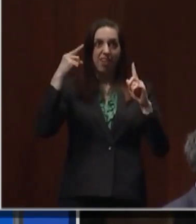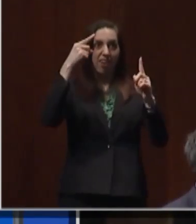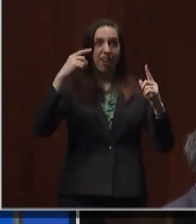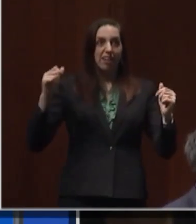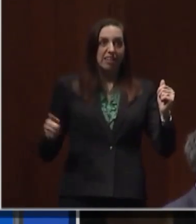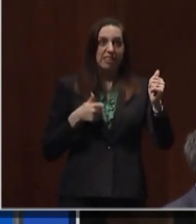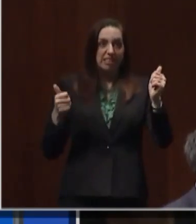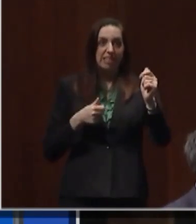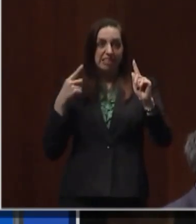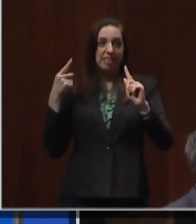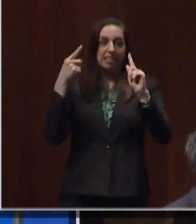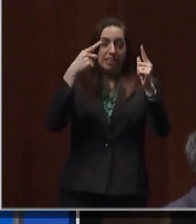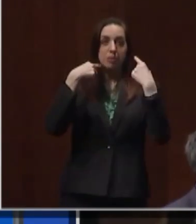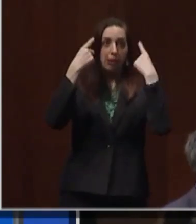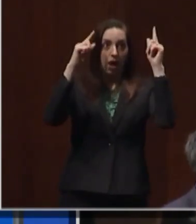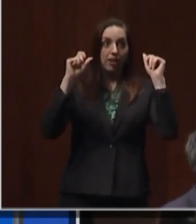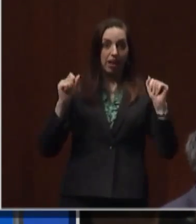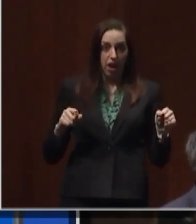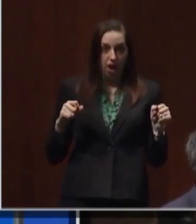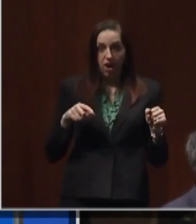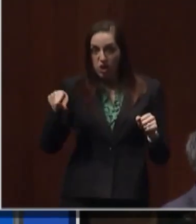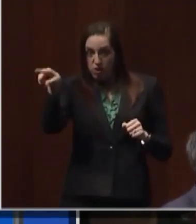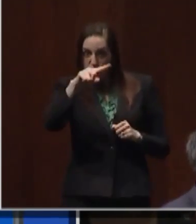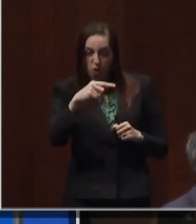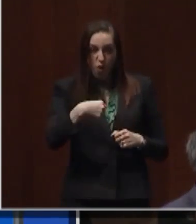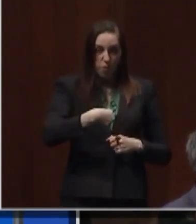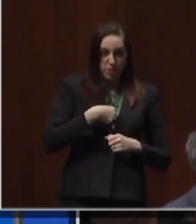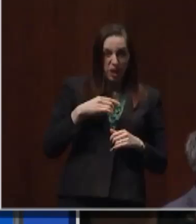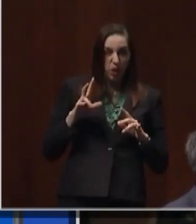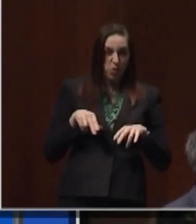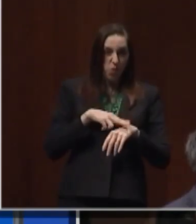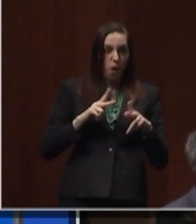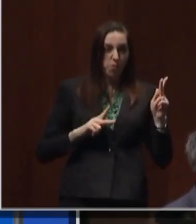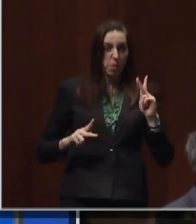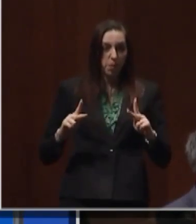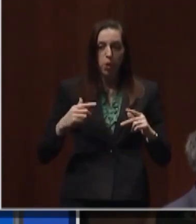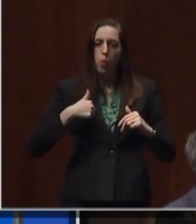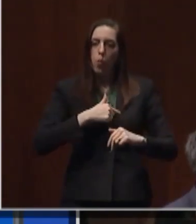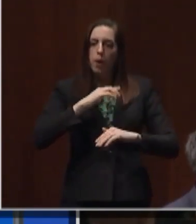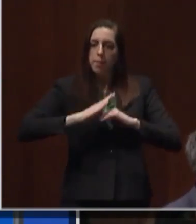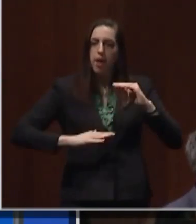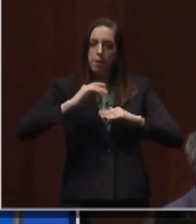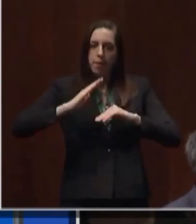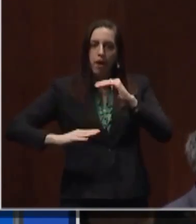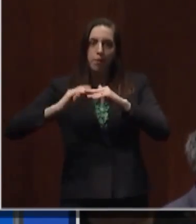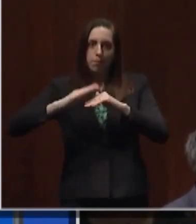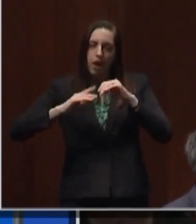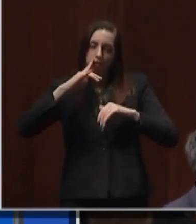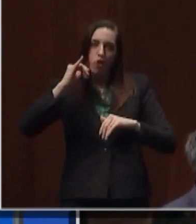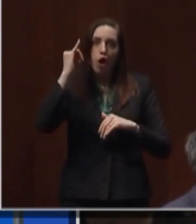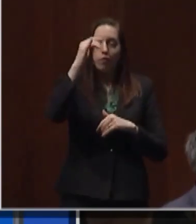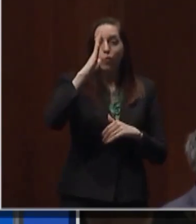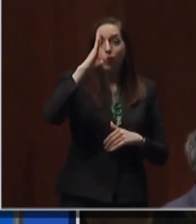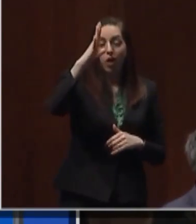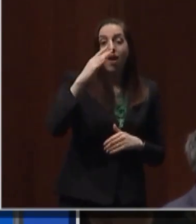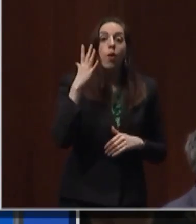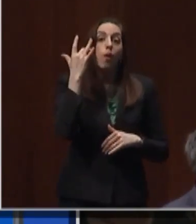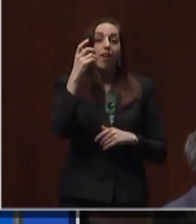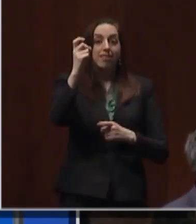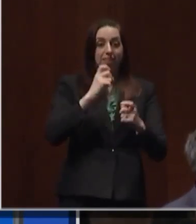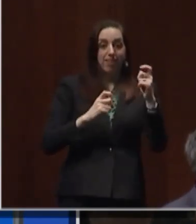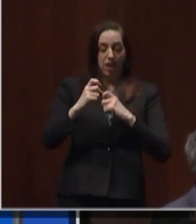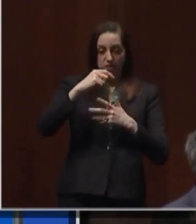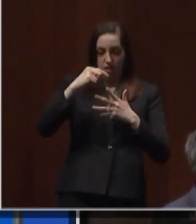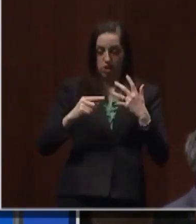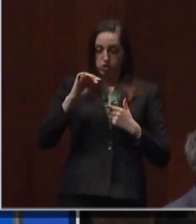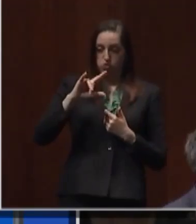sawdust rings and common people like you and like me are builders for eternity? For unto each of us is given a bag of